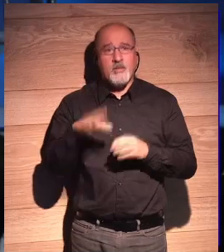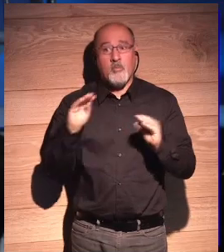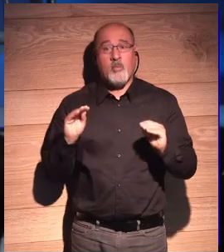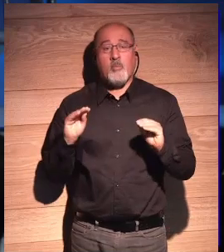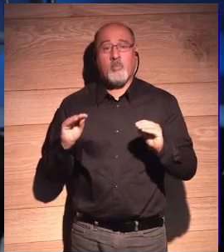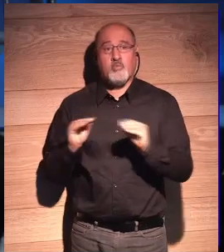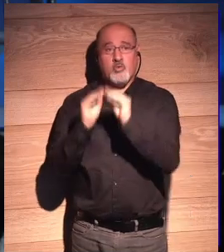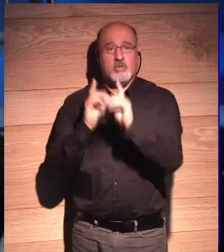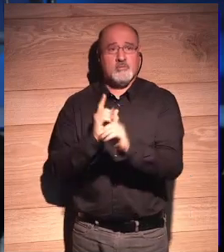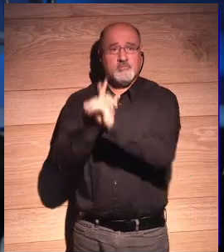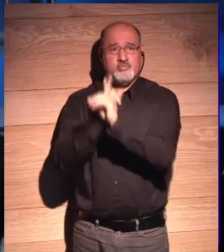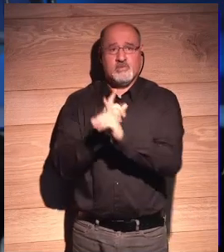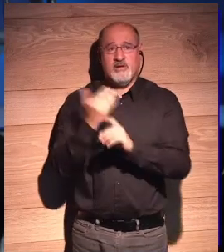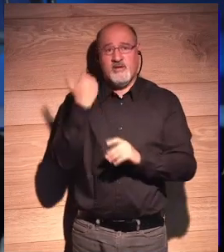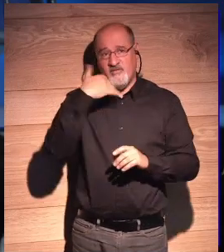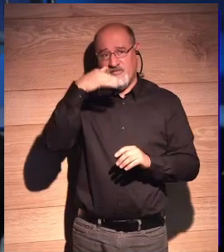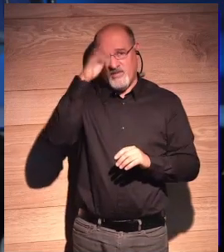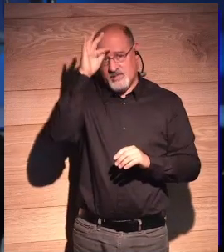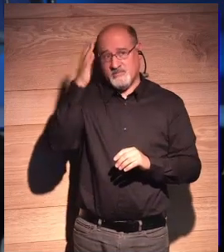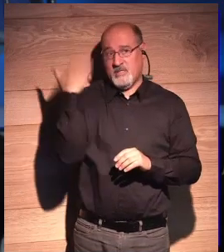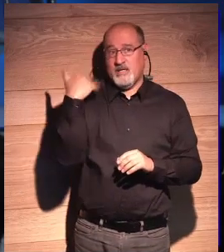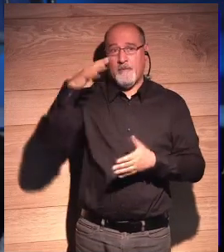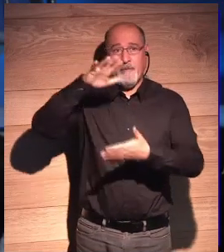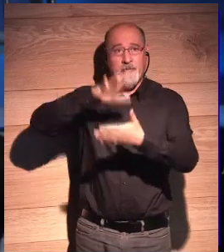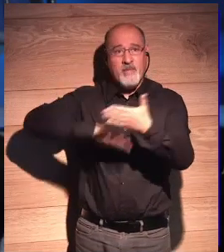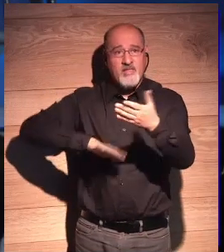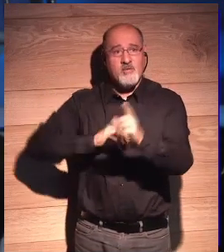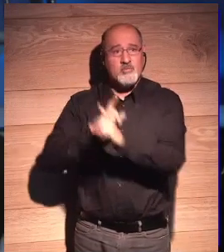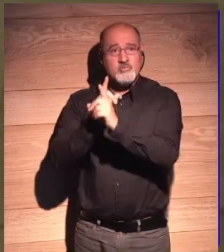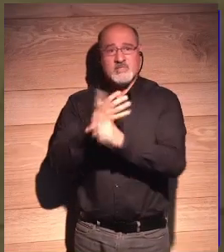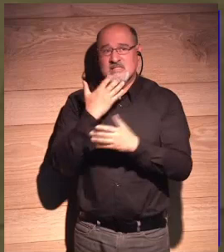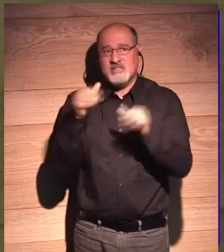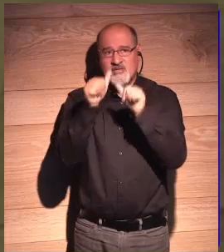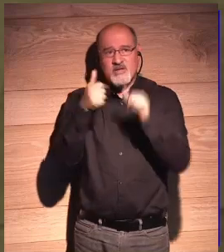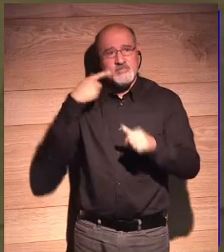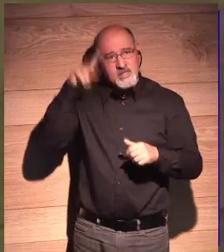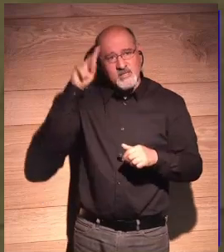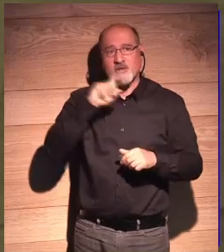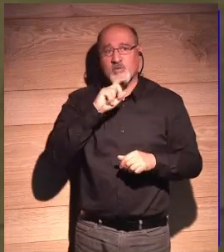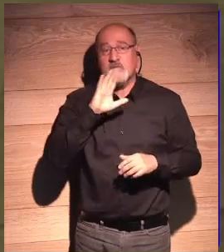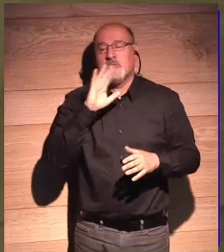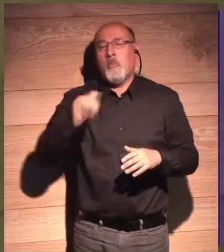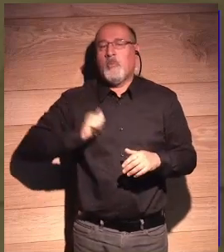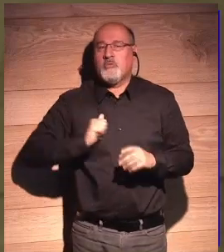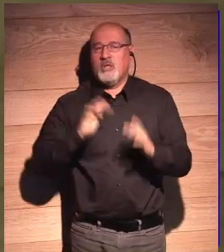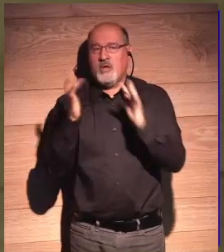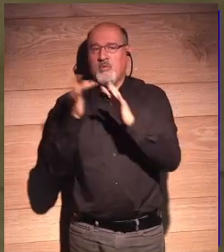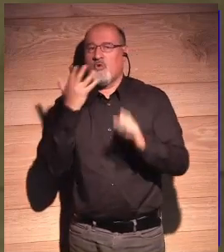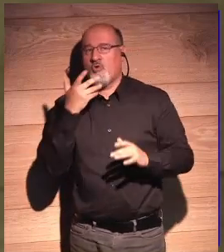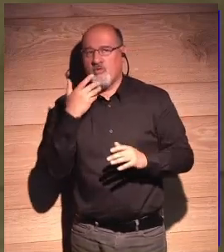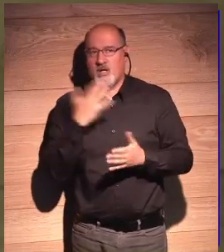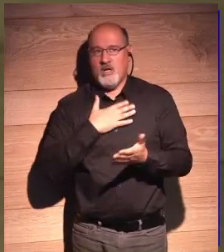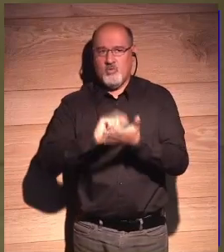with whom he has, maybe that he has met, for example, this last weekend in Barcelona, and how was that experience if you've had